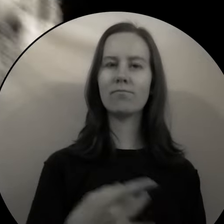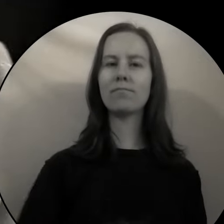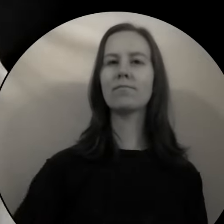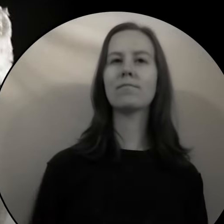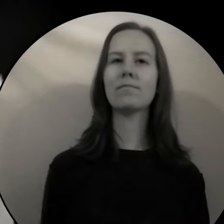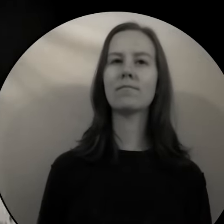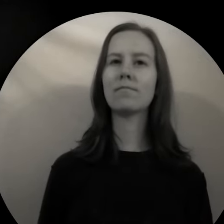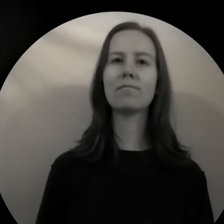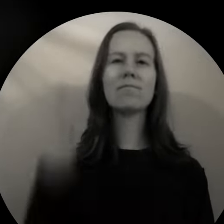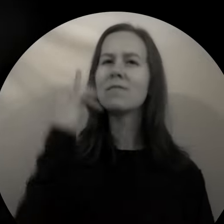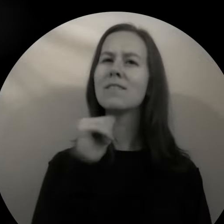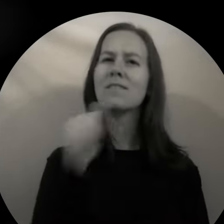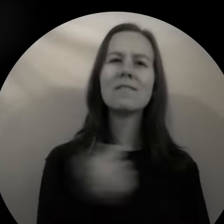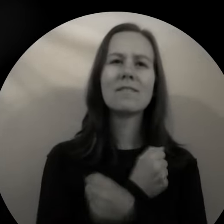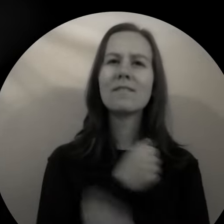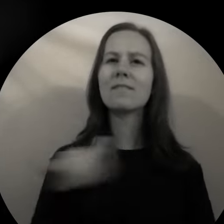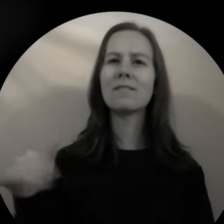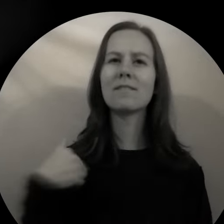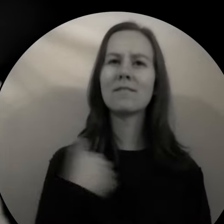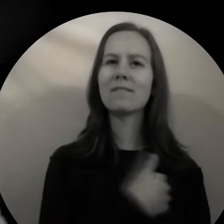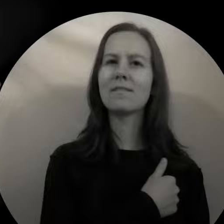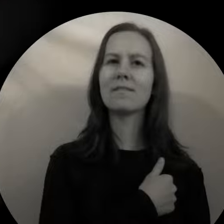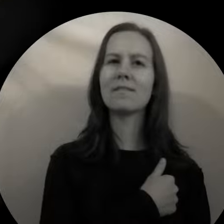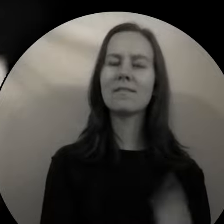all Why don't you love us